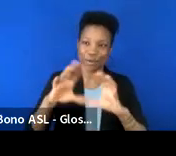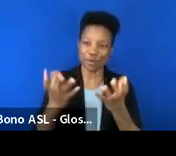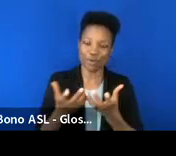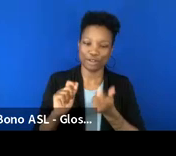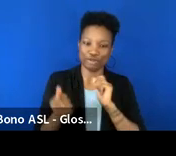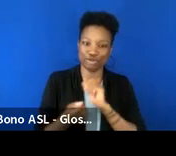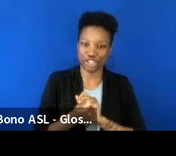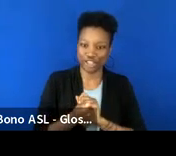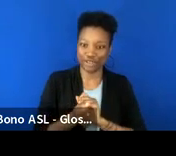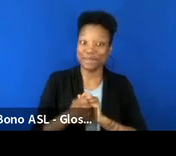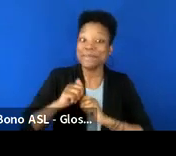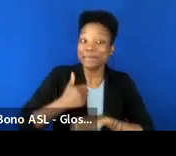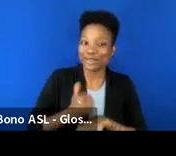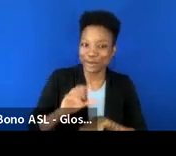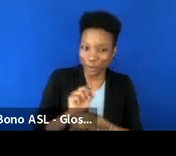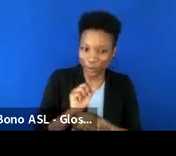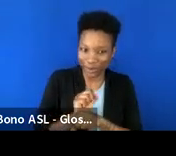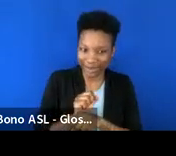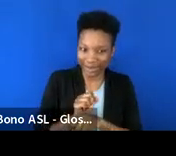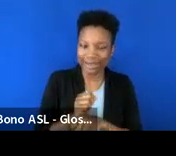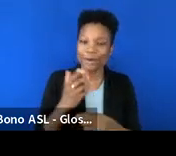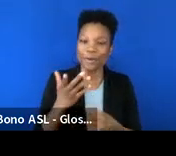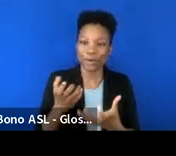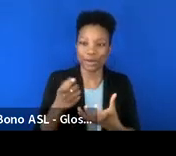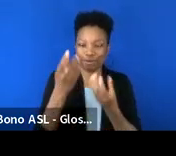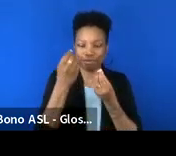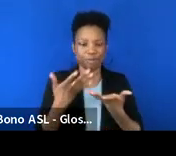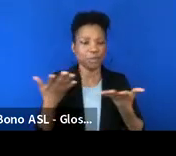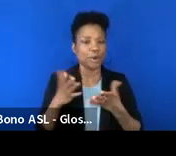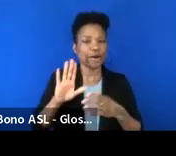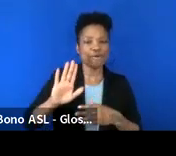work. I'm asking you to tell us what your utopia